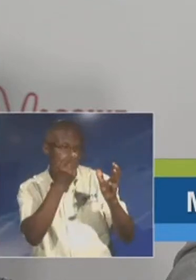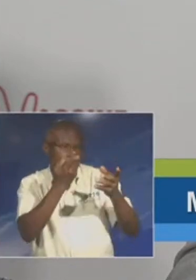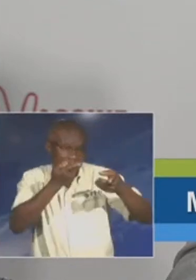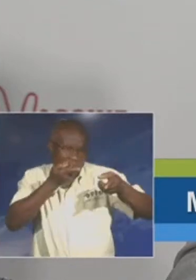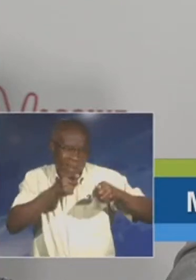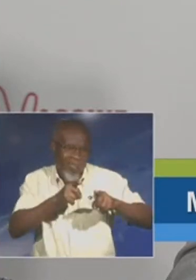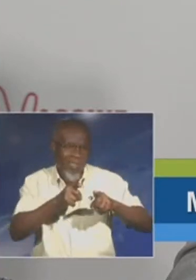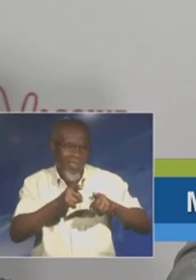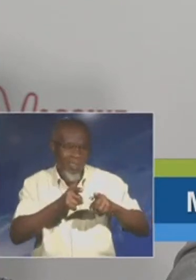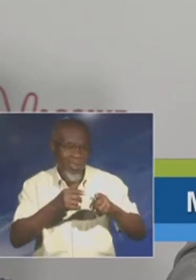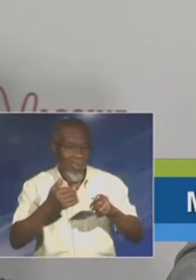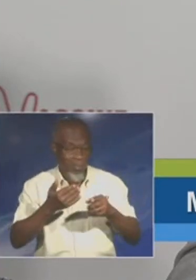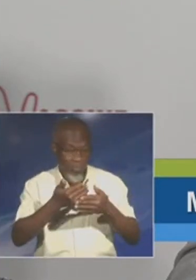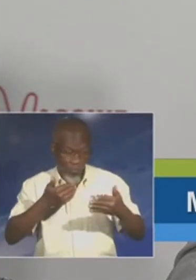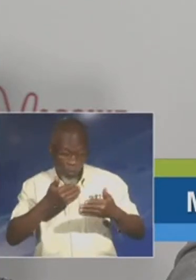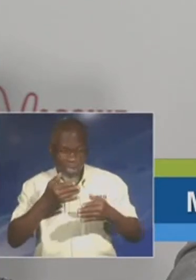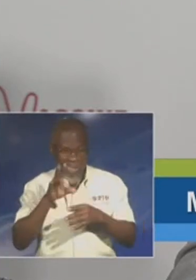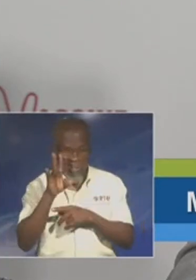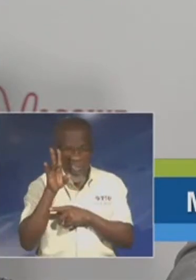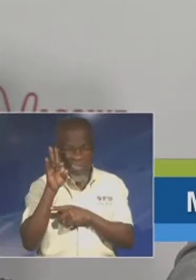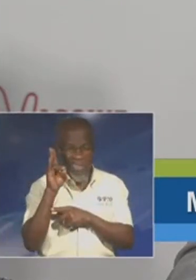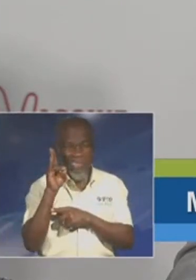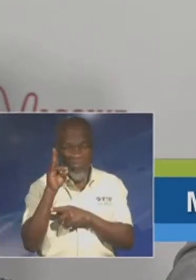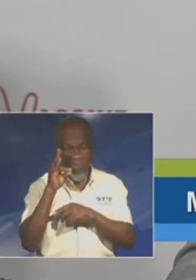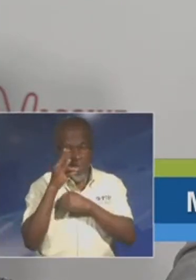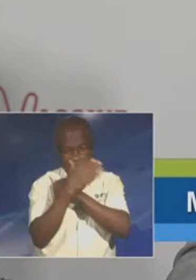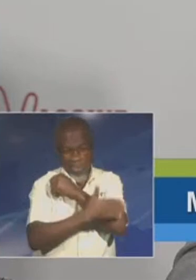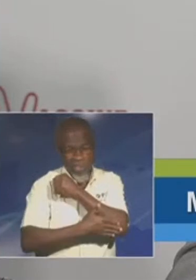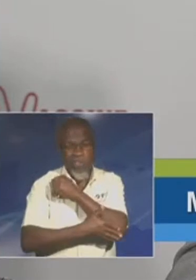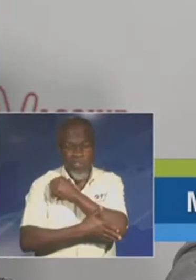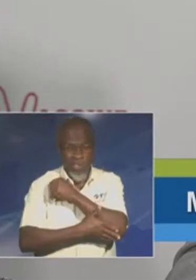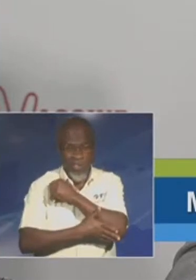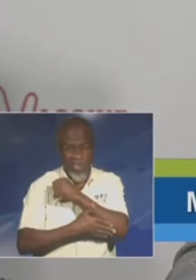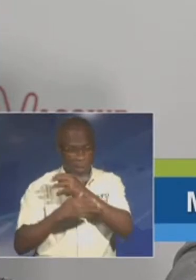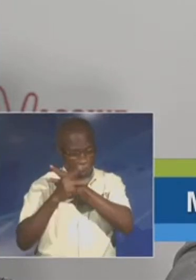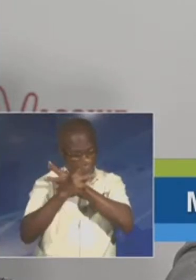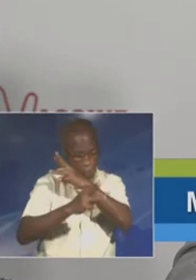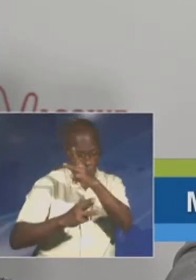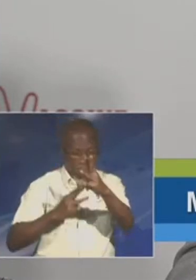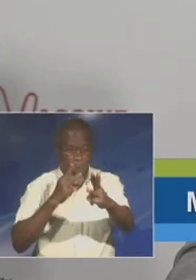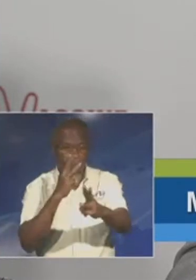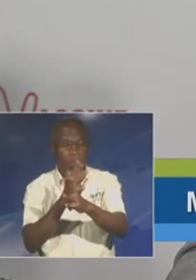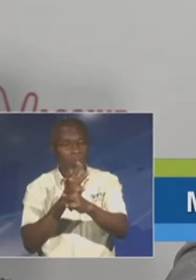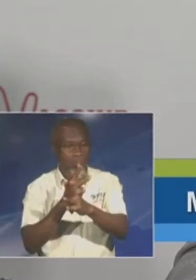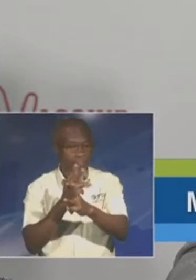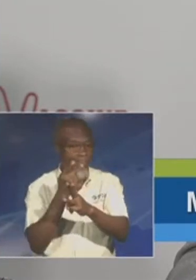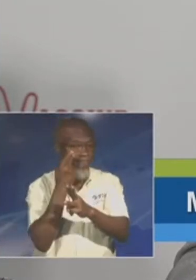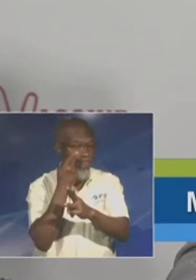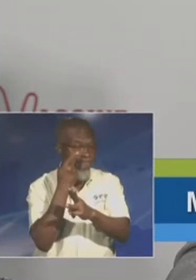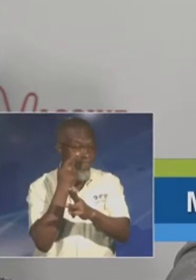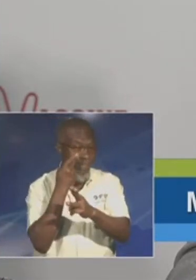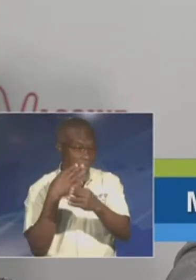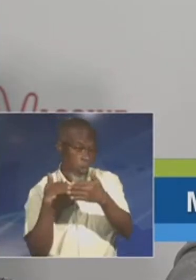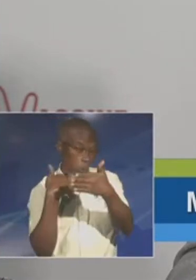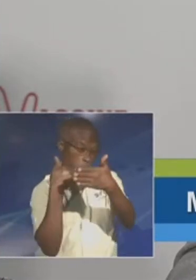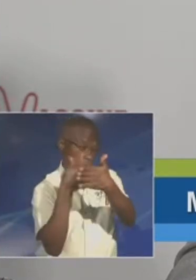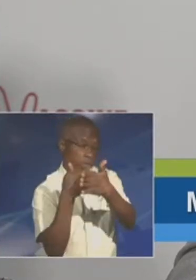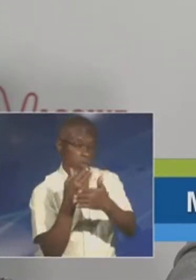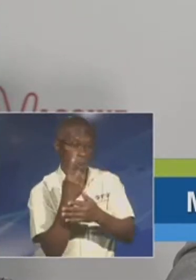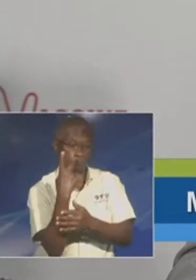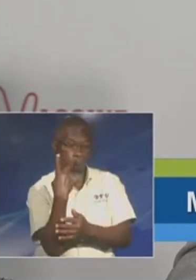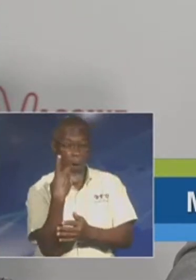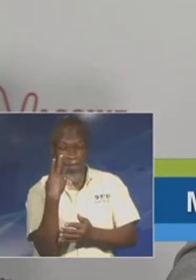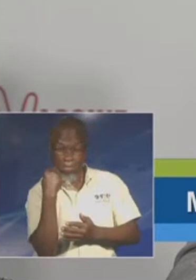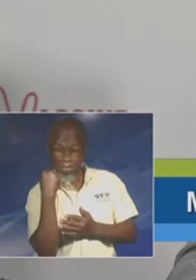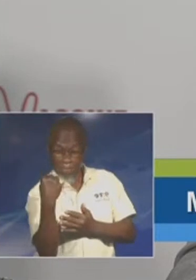7 countries in the world, I remember distinctly because I have my notes, that clocked 1 million cases or more